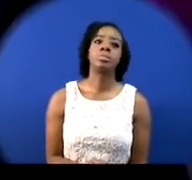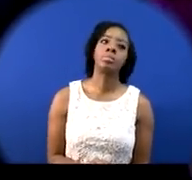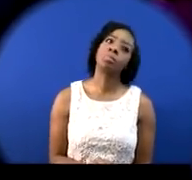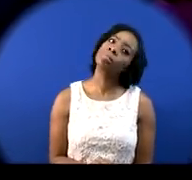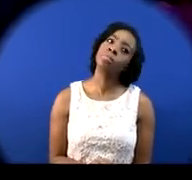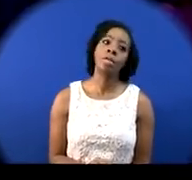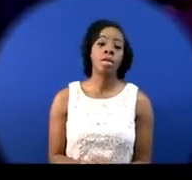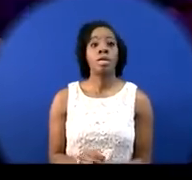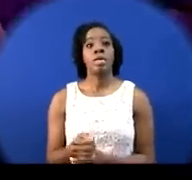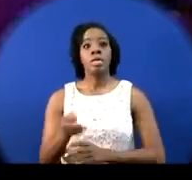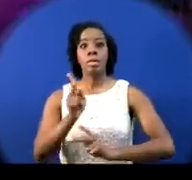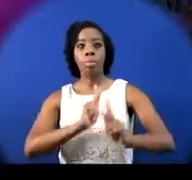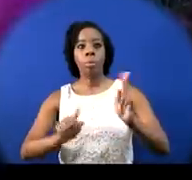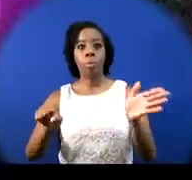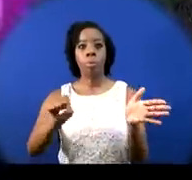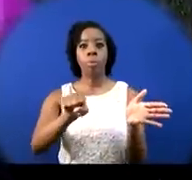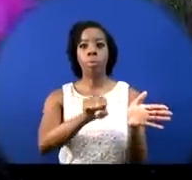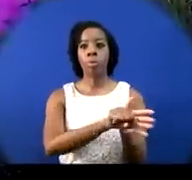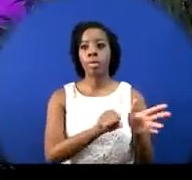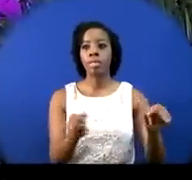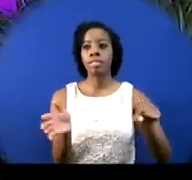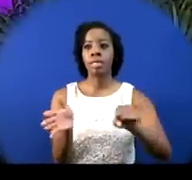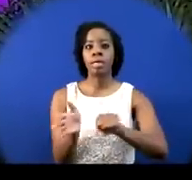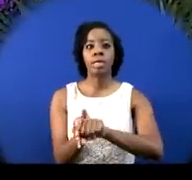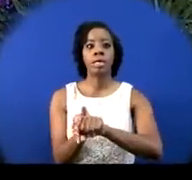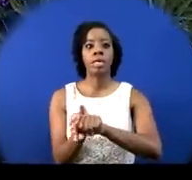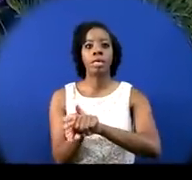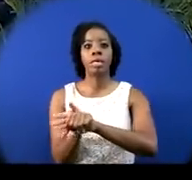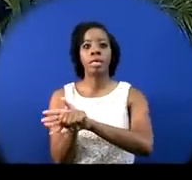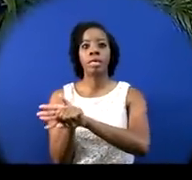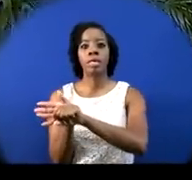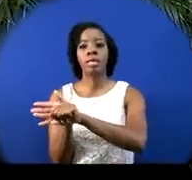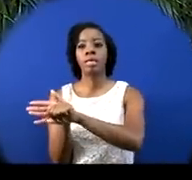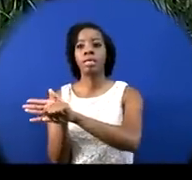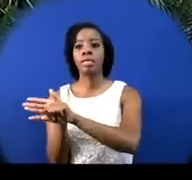They nailed him in his